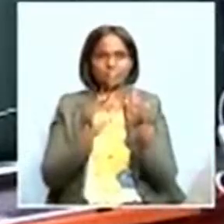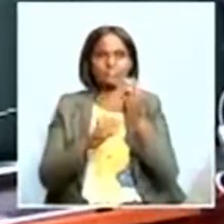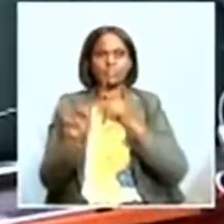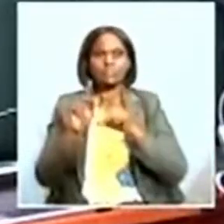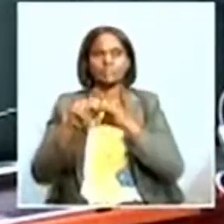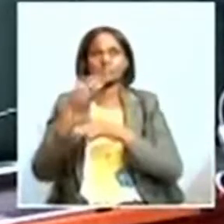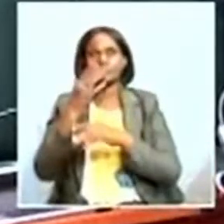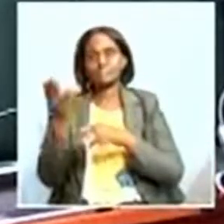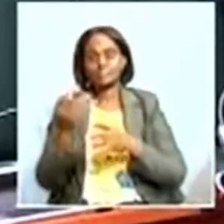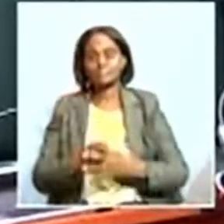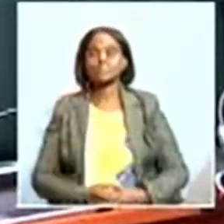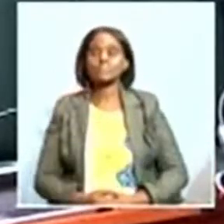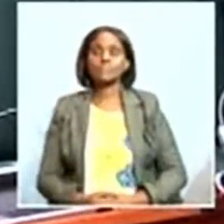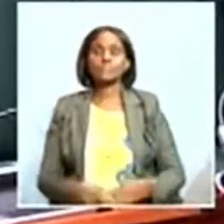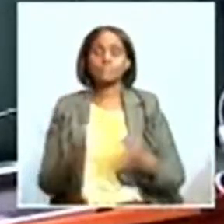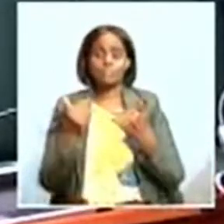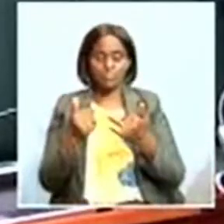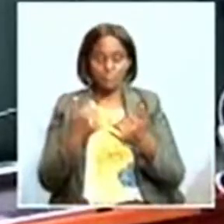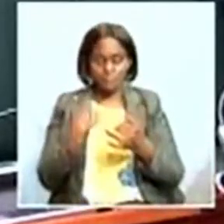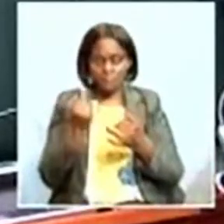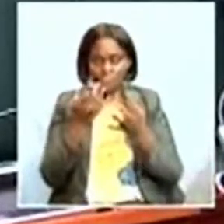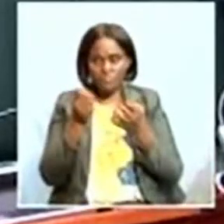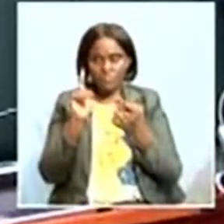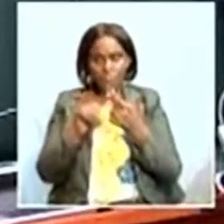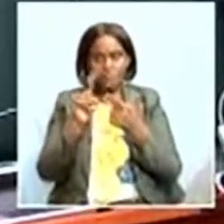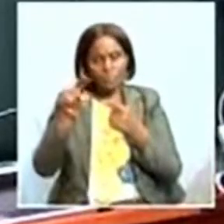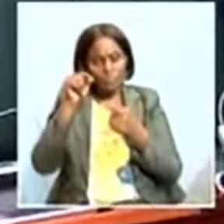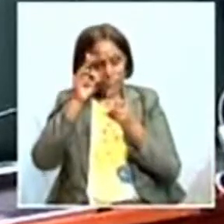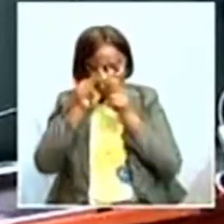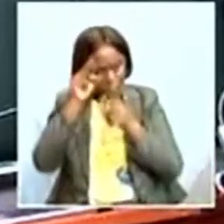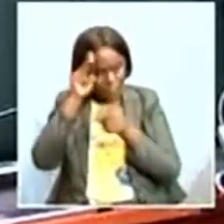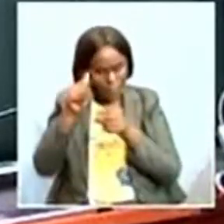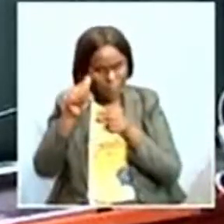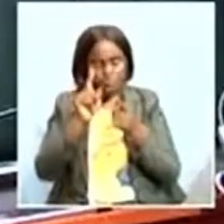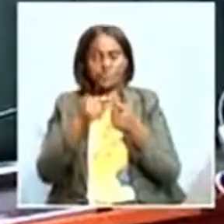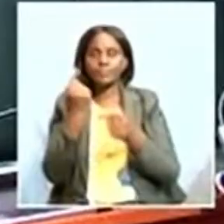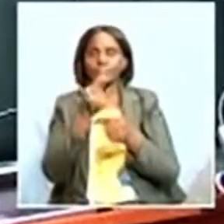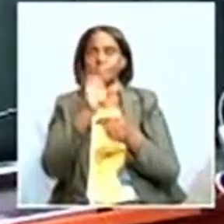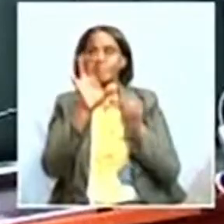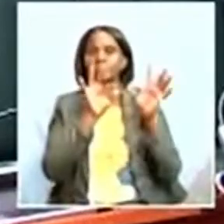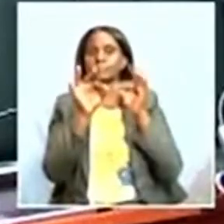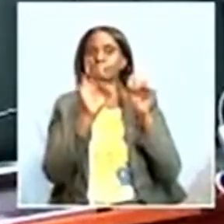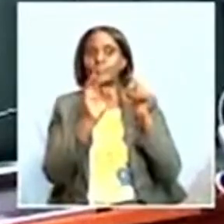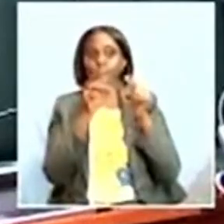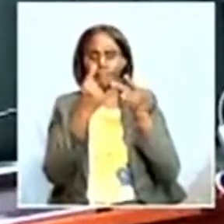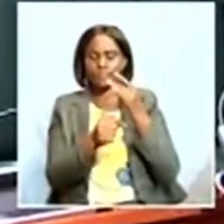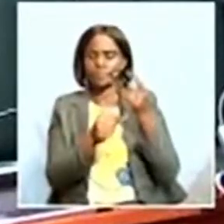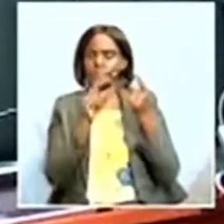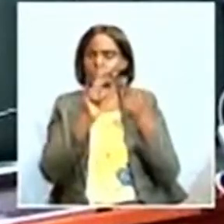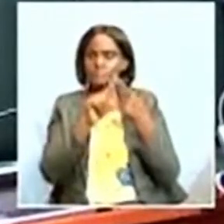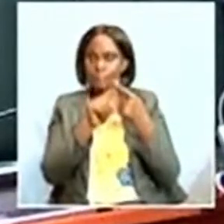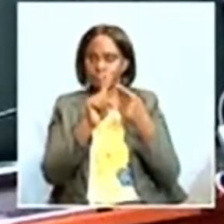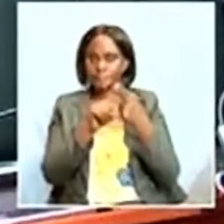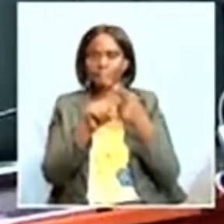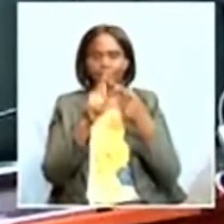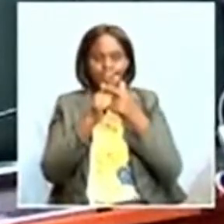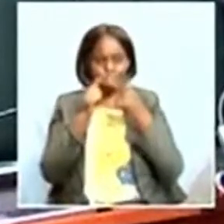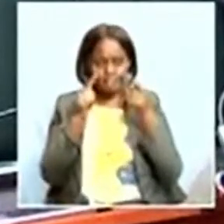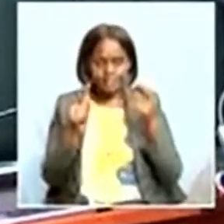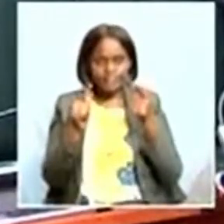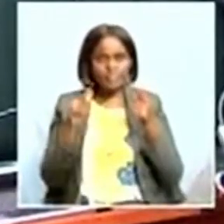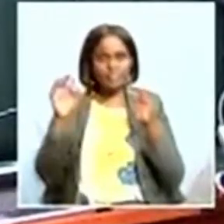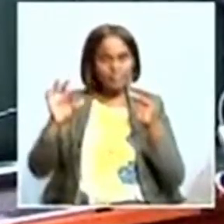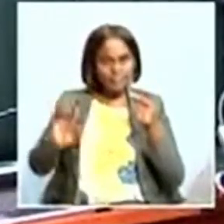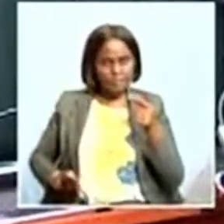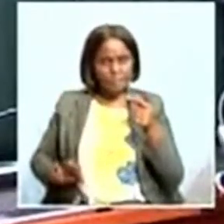there. Now, I wanted you, Honorable Minister, probably to single out one biggest